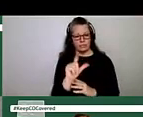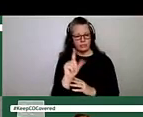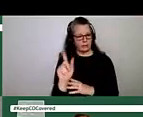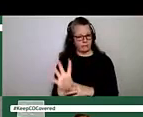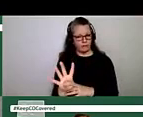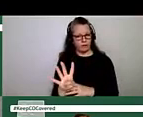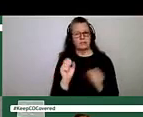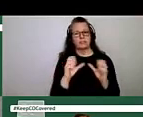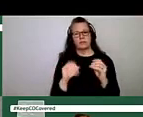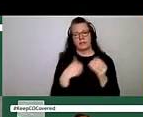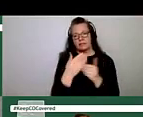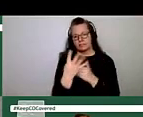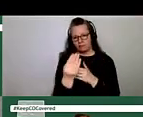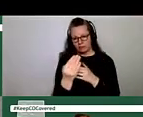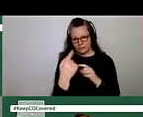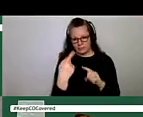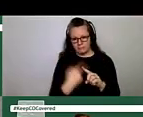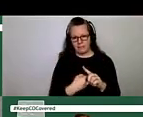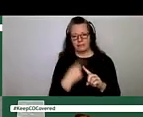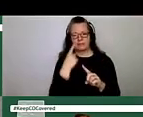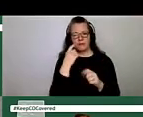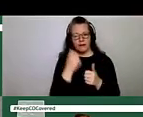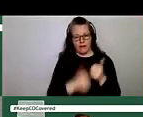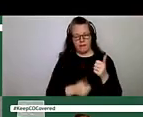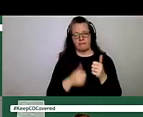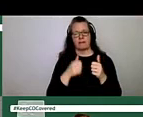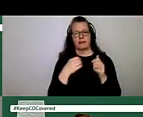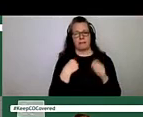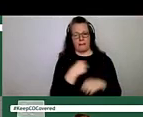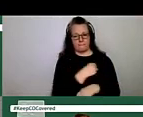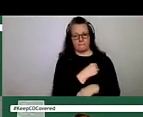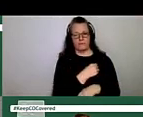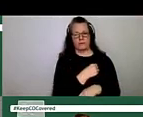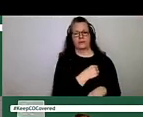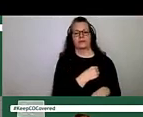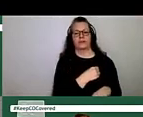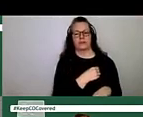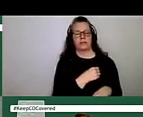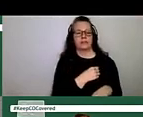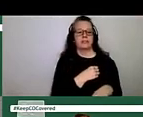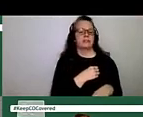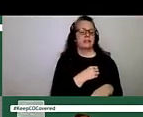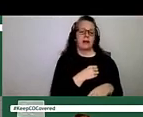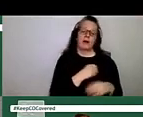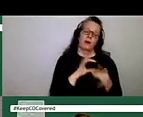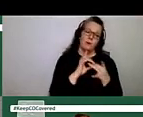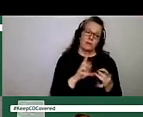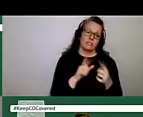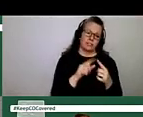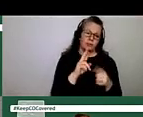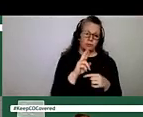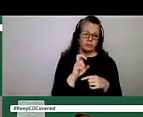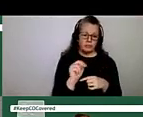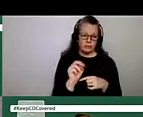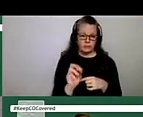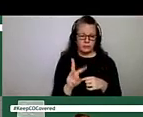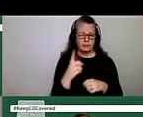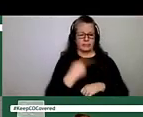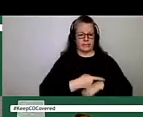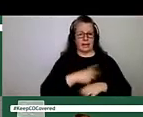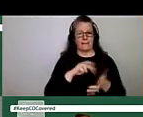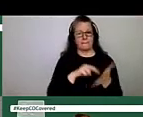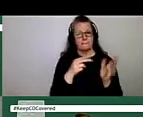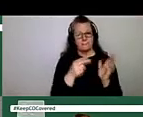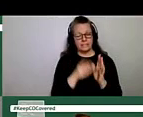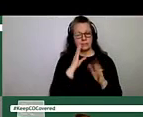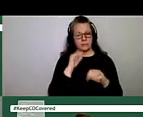next 14 months, for every member according to their renewal date, which means that we are beginning to send